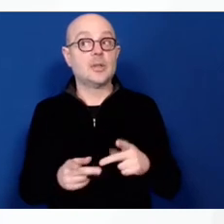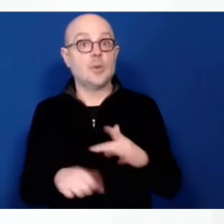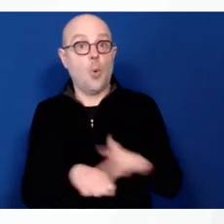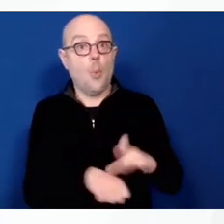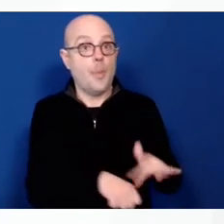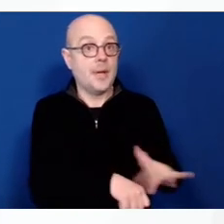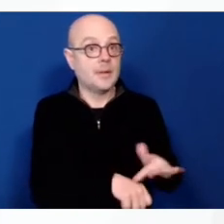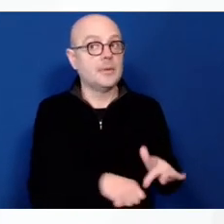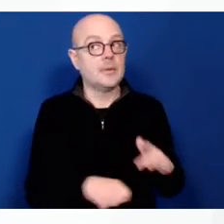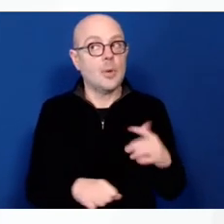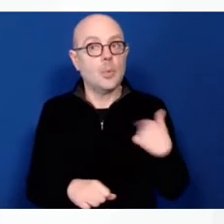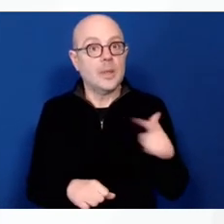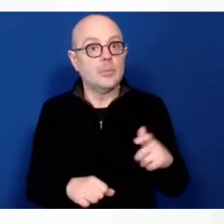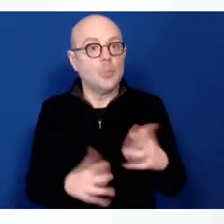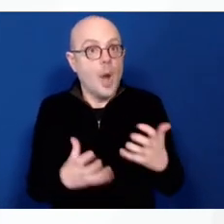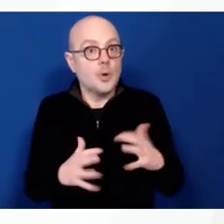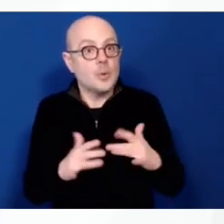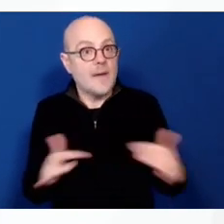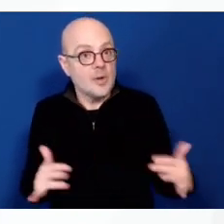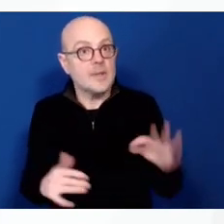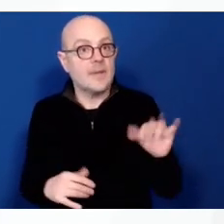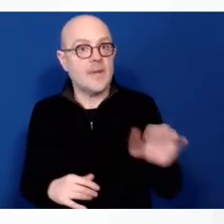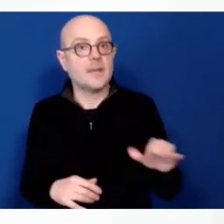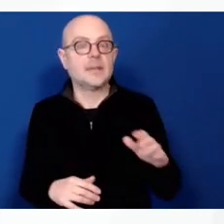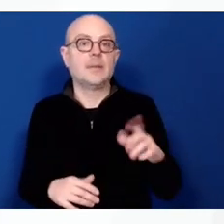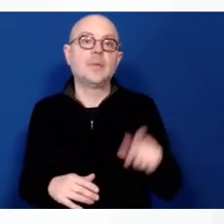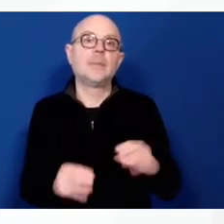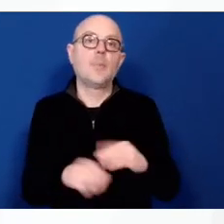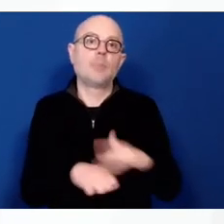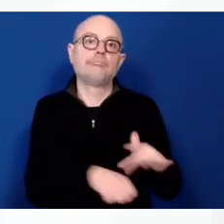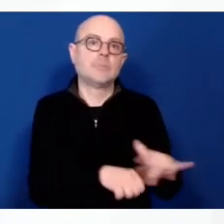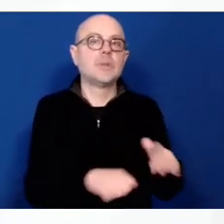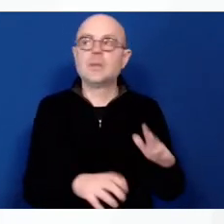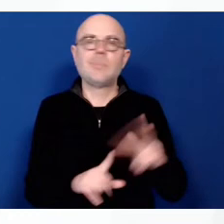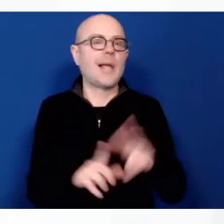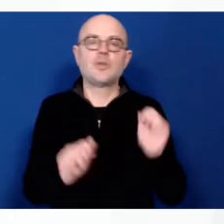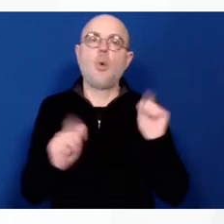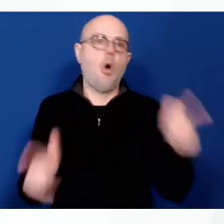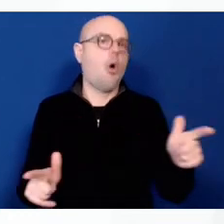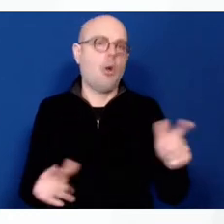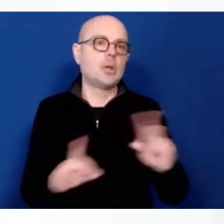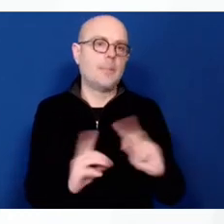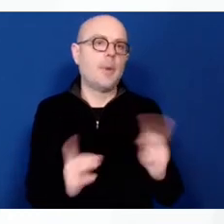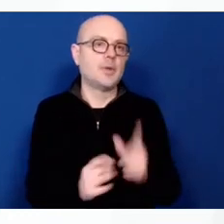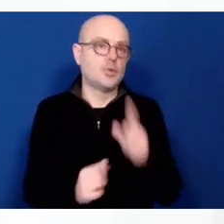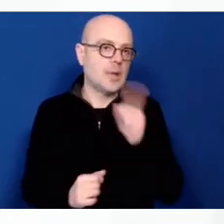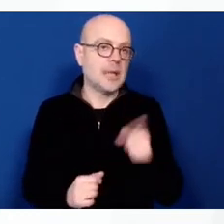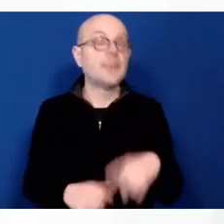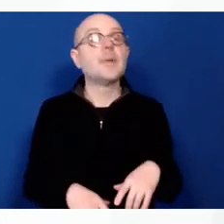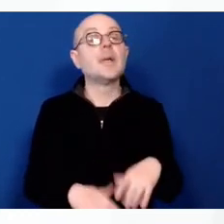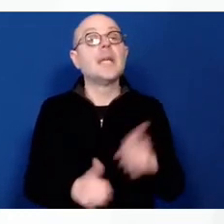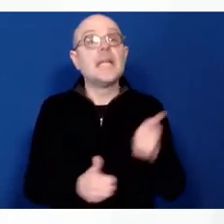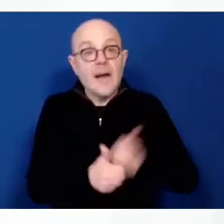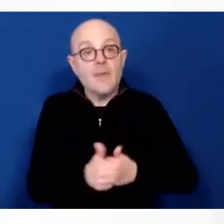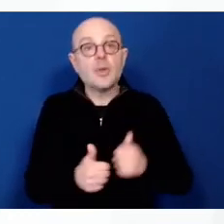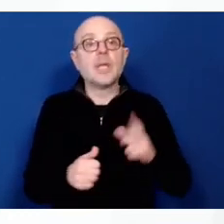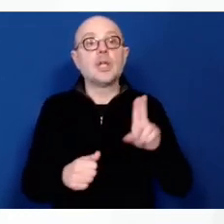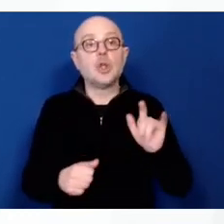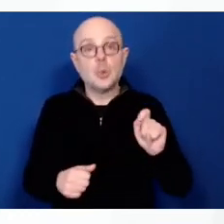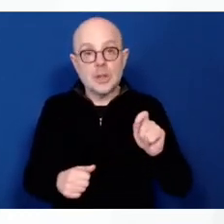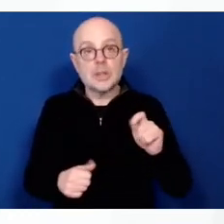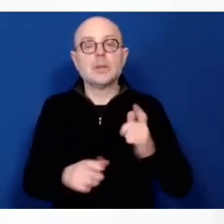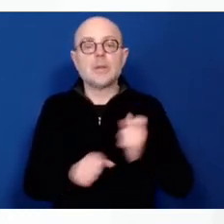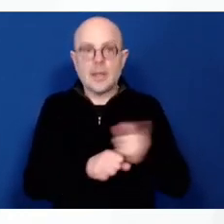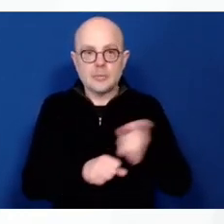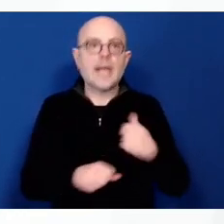faculty. And of course, that applies to all units on campus. All of our units go through an annual process of having a hiring